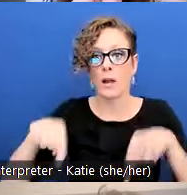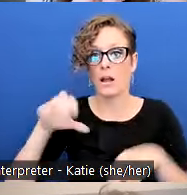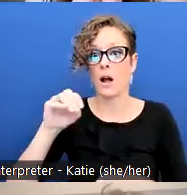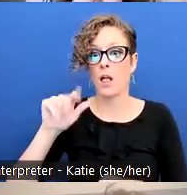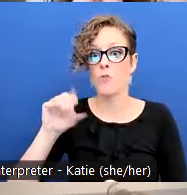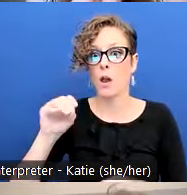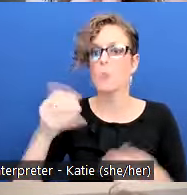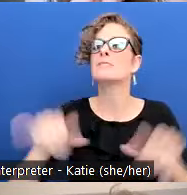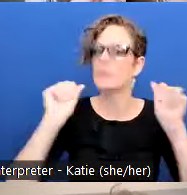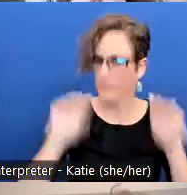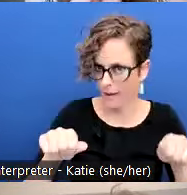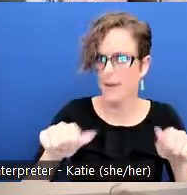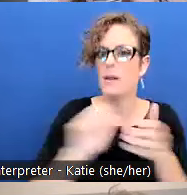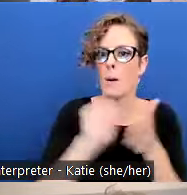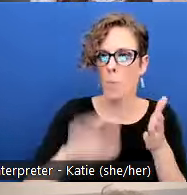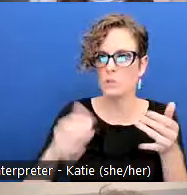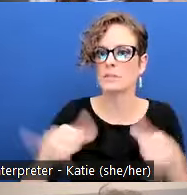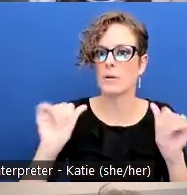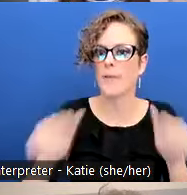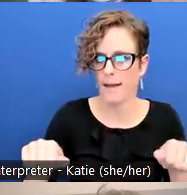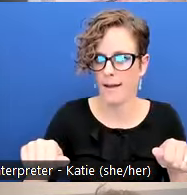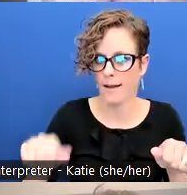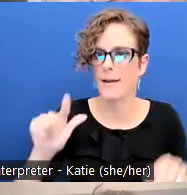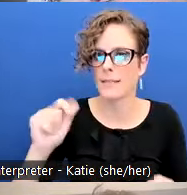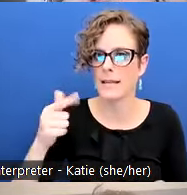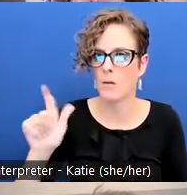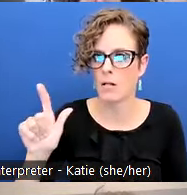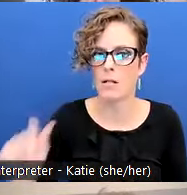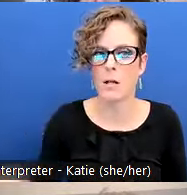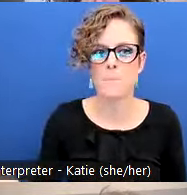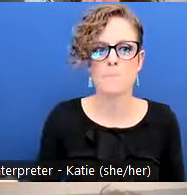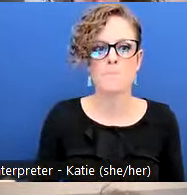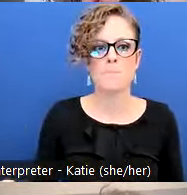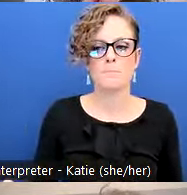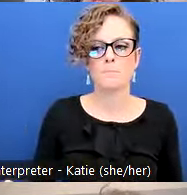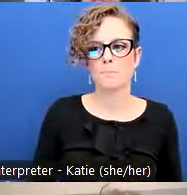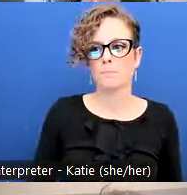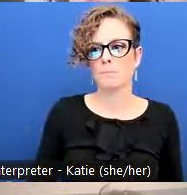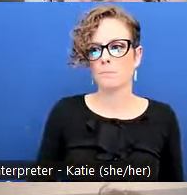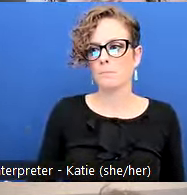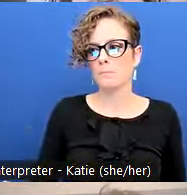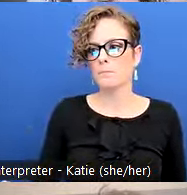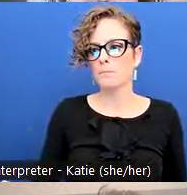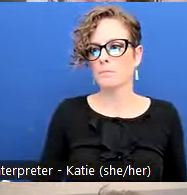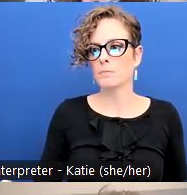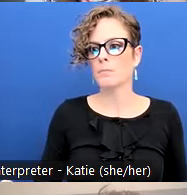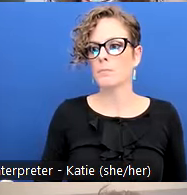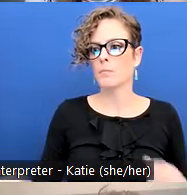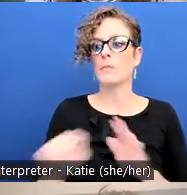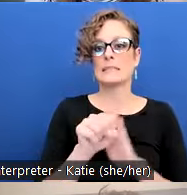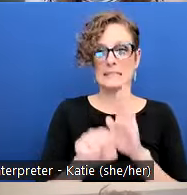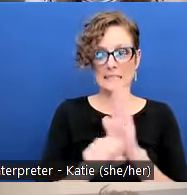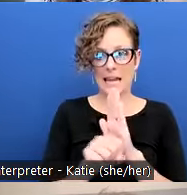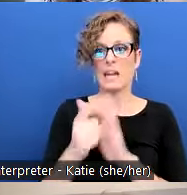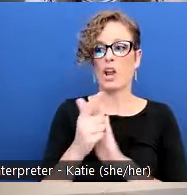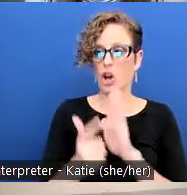here. What this law did was codify in state law the right to, make reproductive